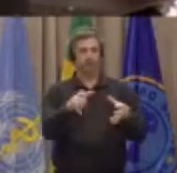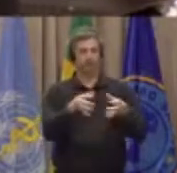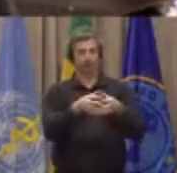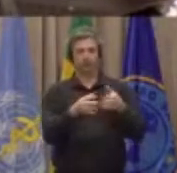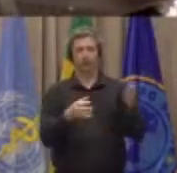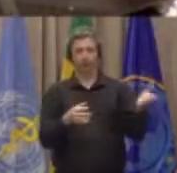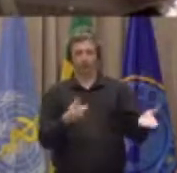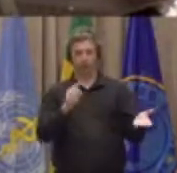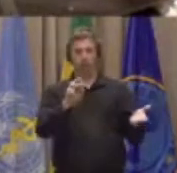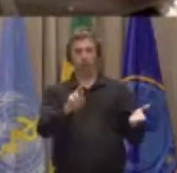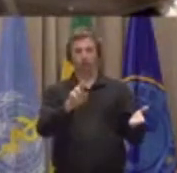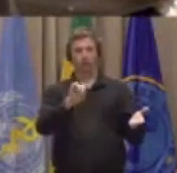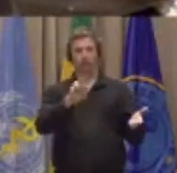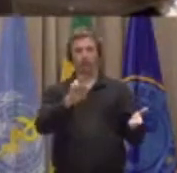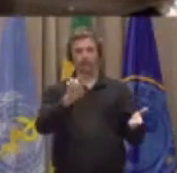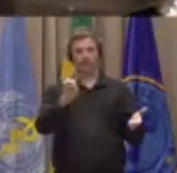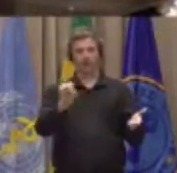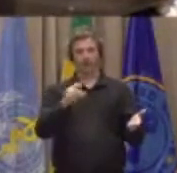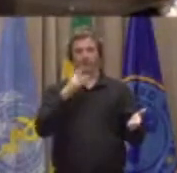can